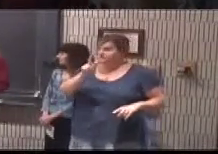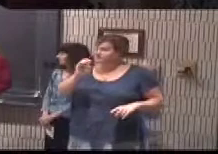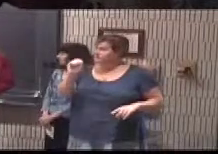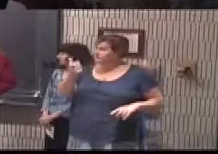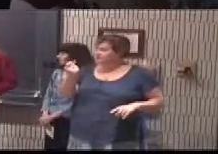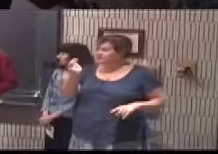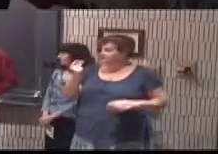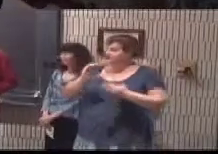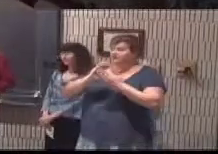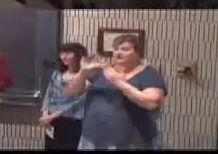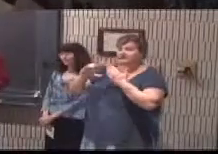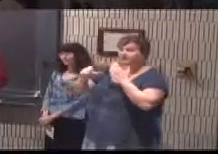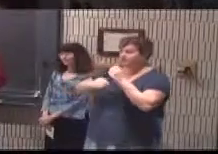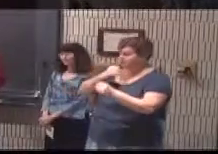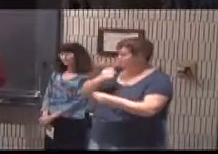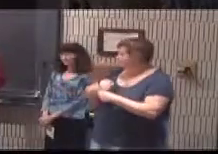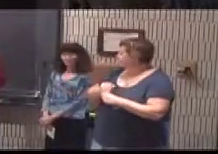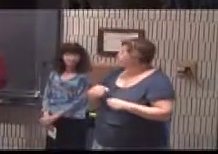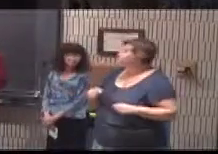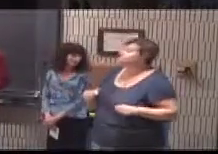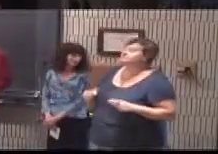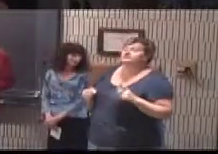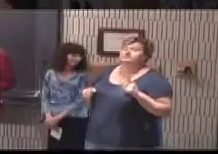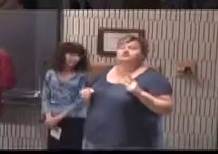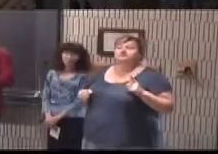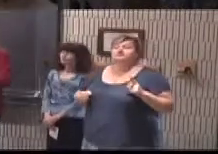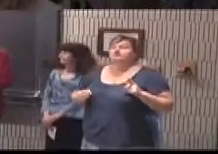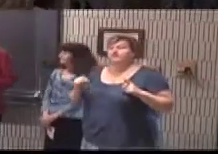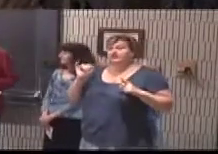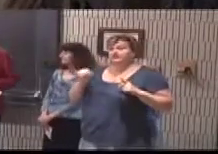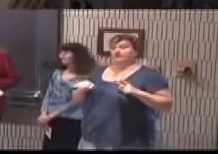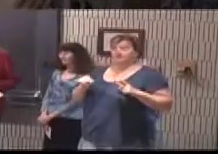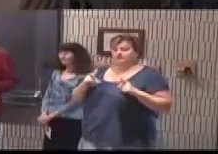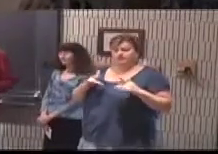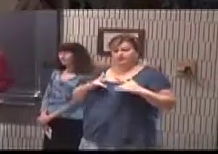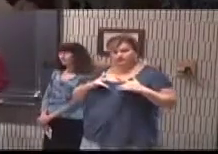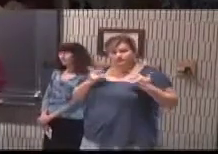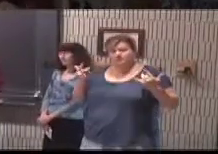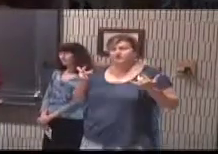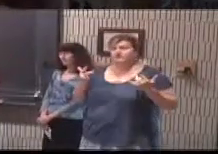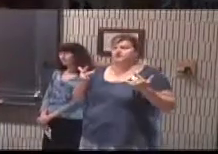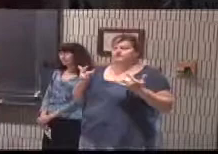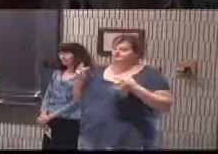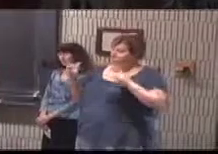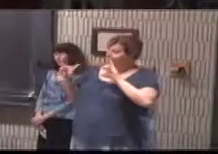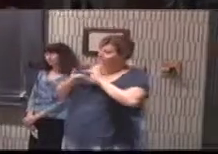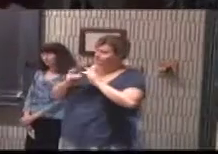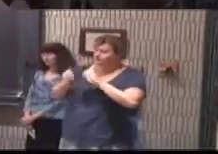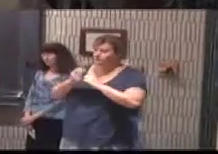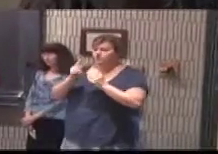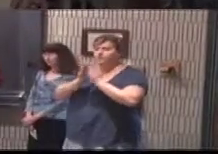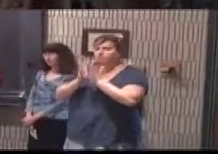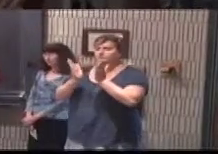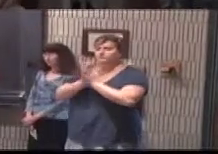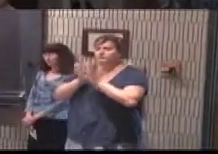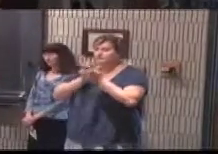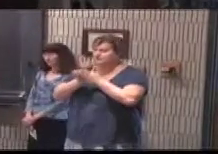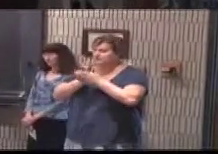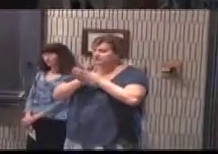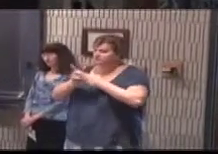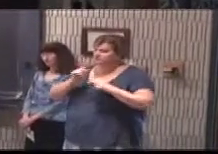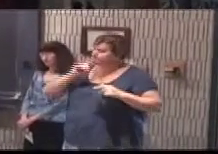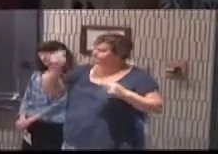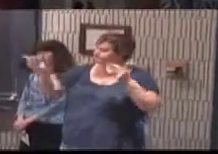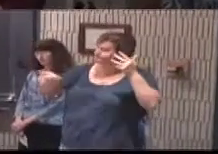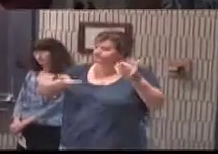year. And in doing that, we were thrilled to be able to unite with the One Book Initiative and bring in speakers who could